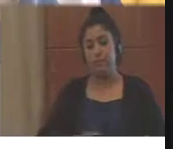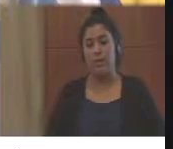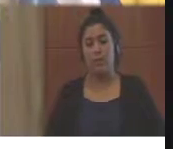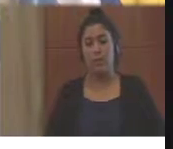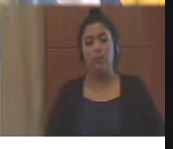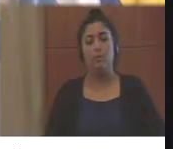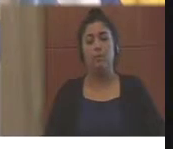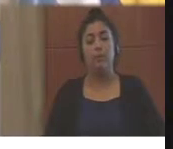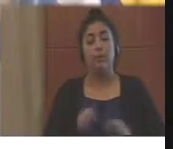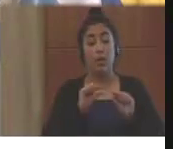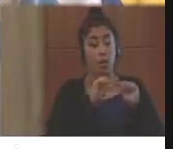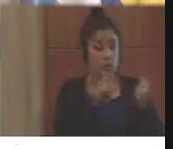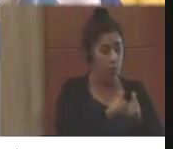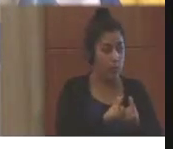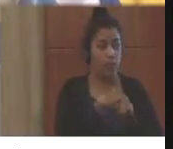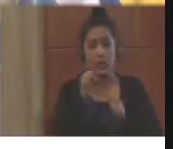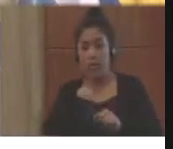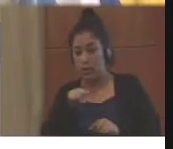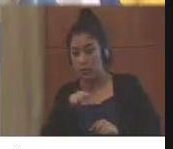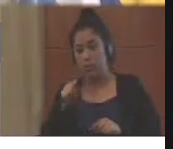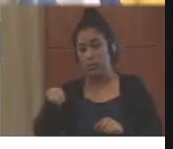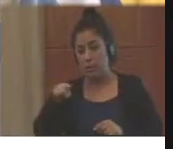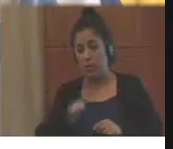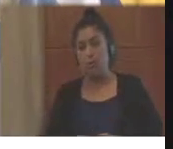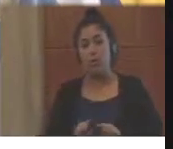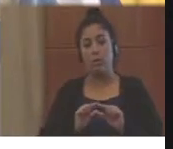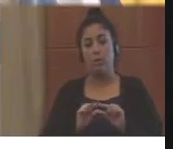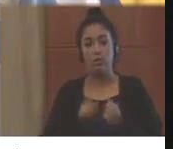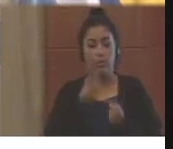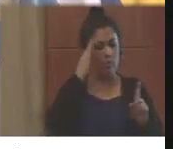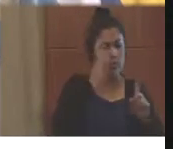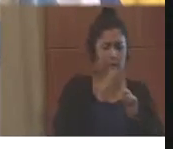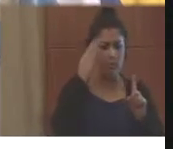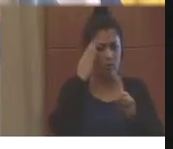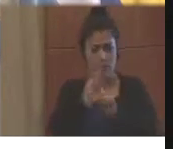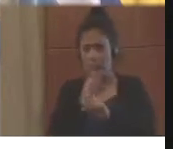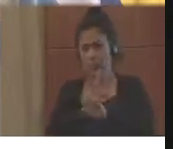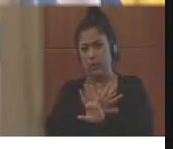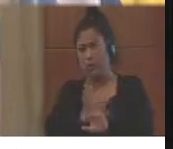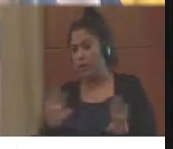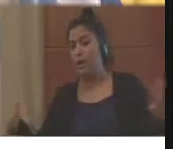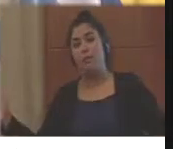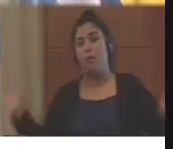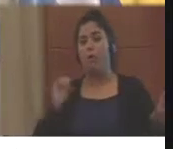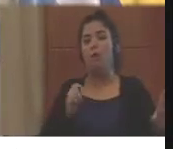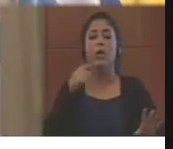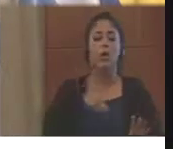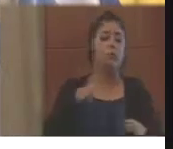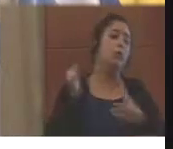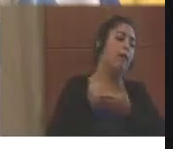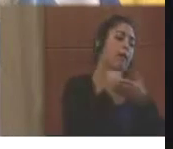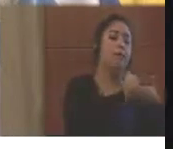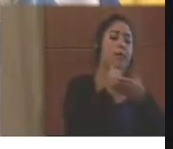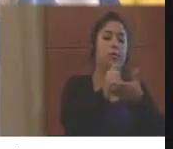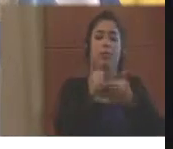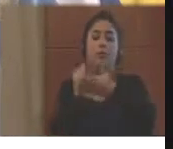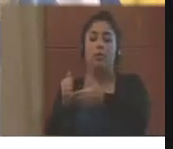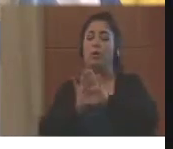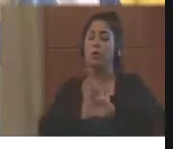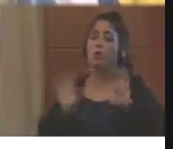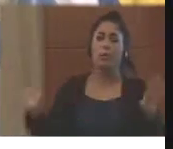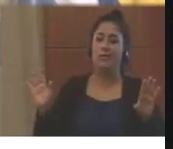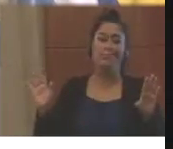not as target groups, not as beneficiaries of social protection, or embedded under